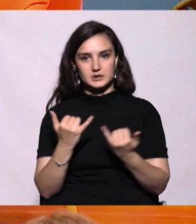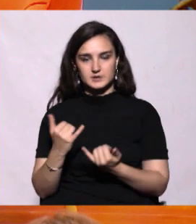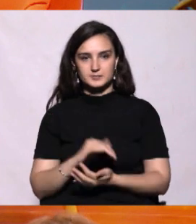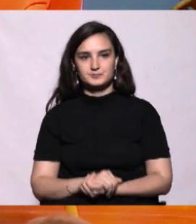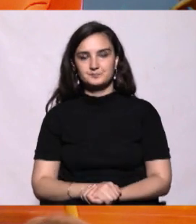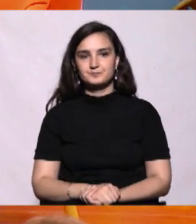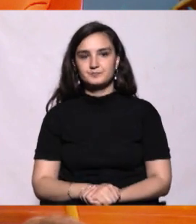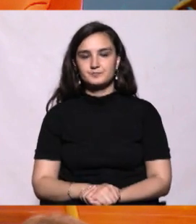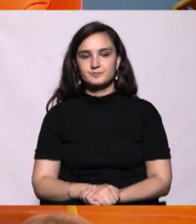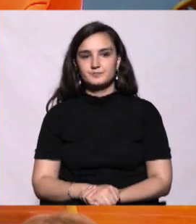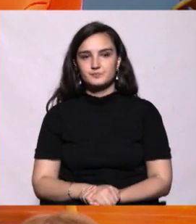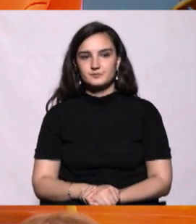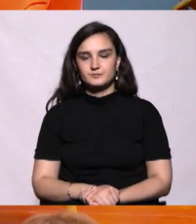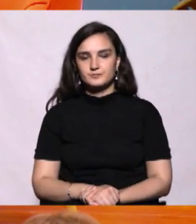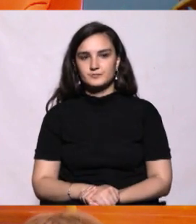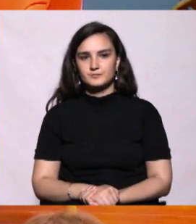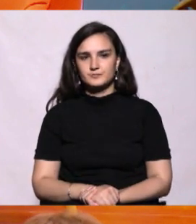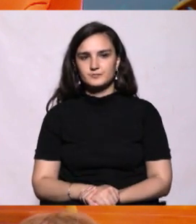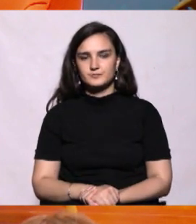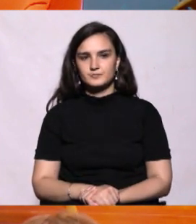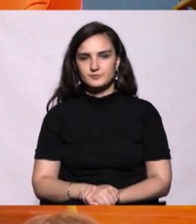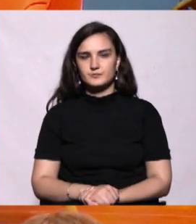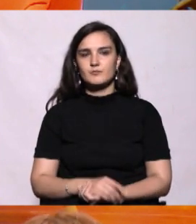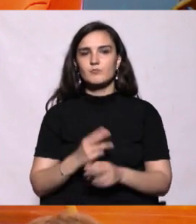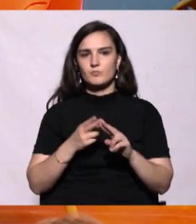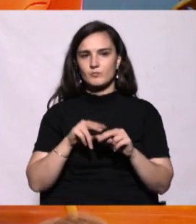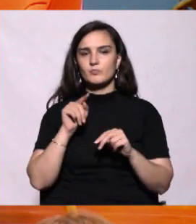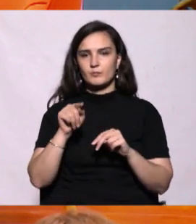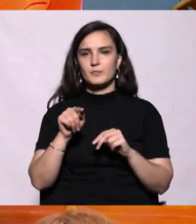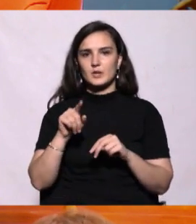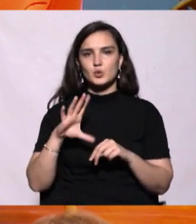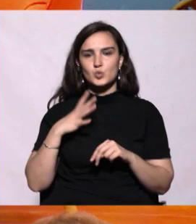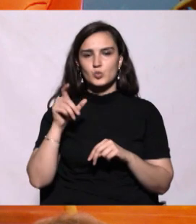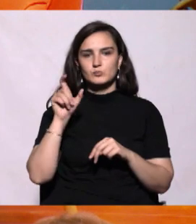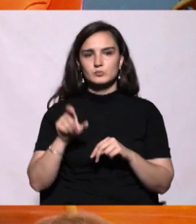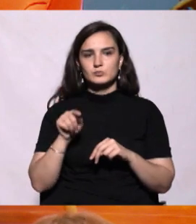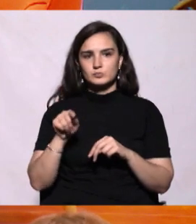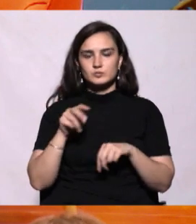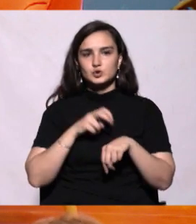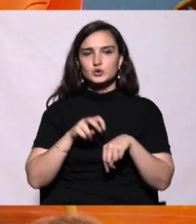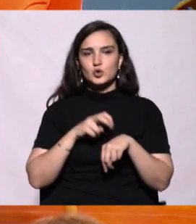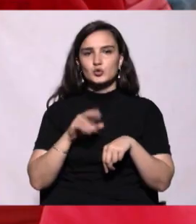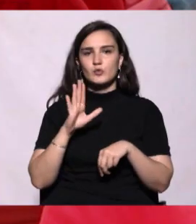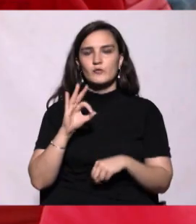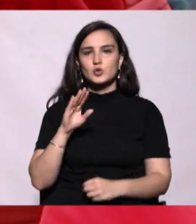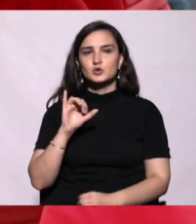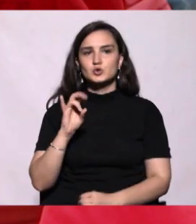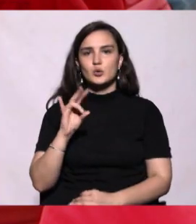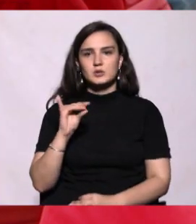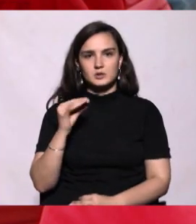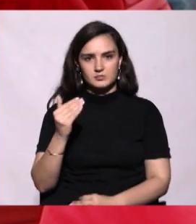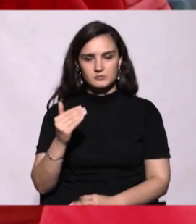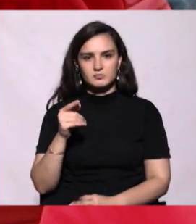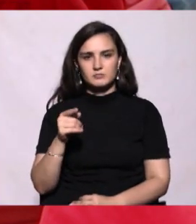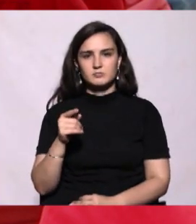The summary. So, the mystery is told entirely from Dr. Watson's point of view.